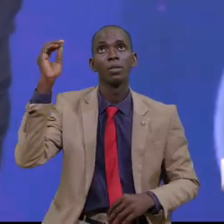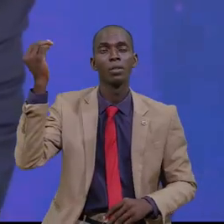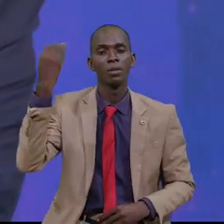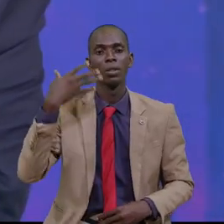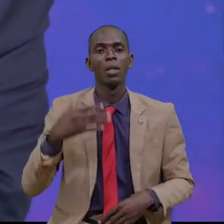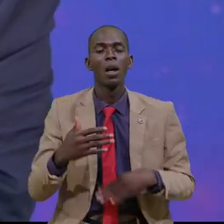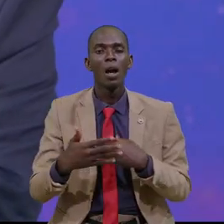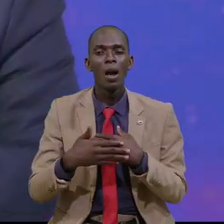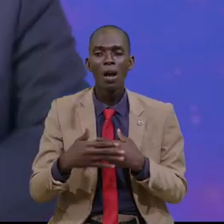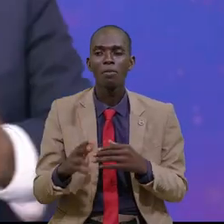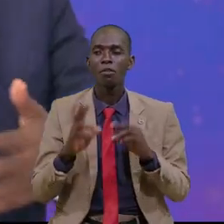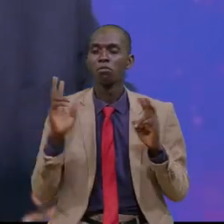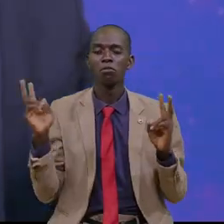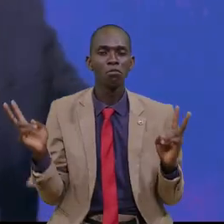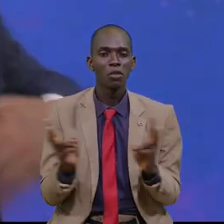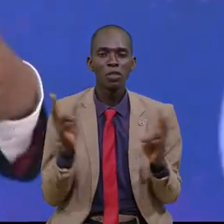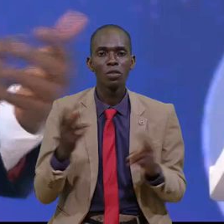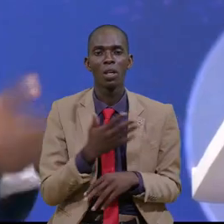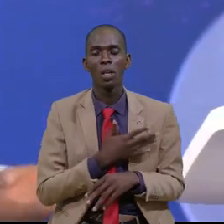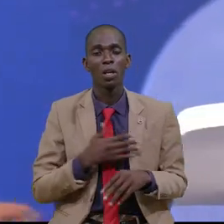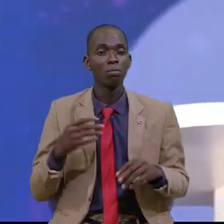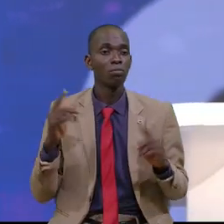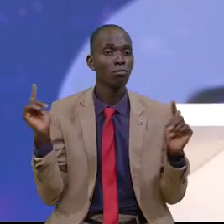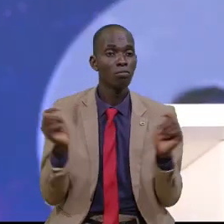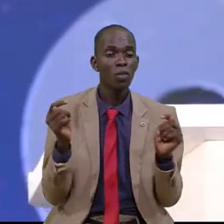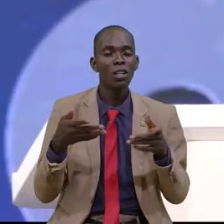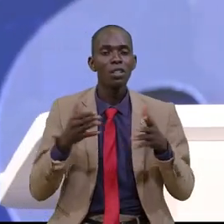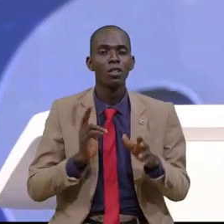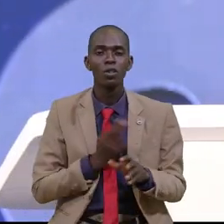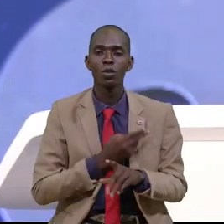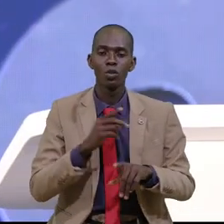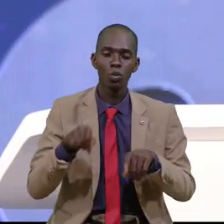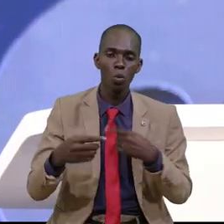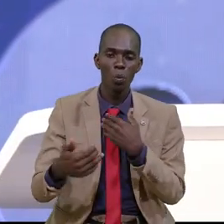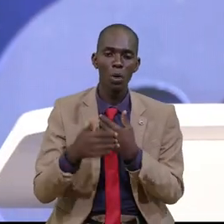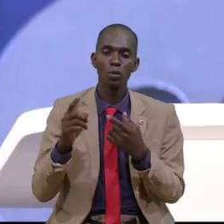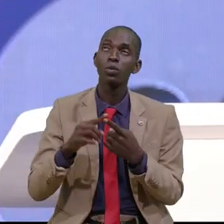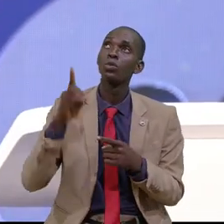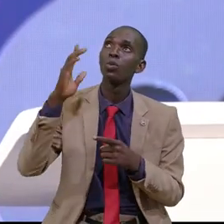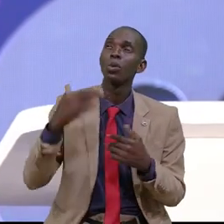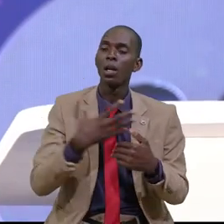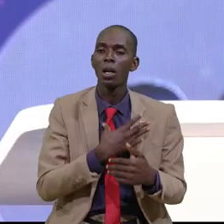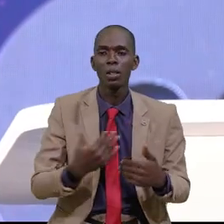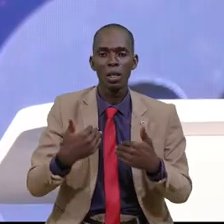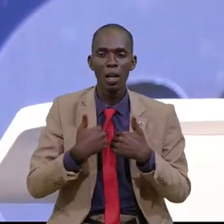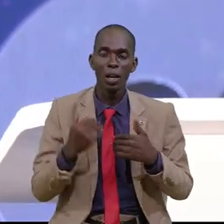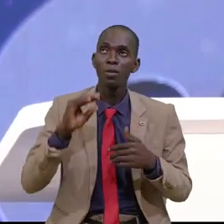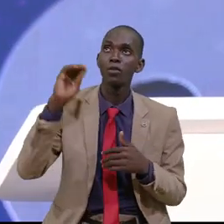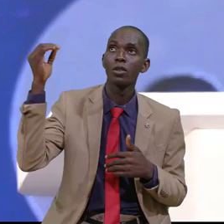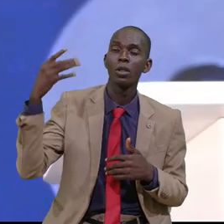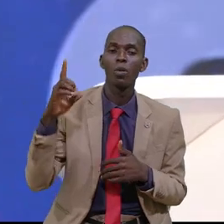After victory and triumph, let's still go back to God. Let us have grace whereby we